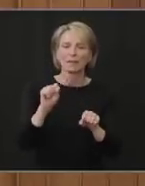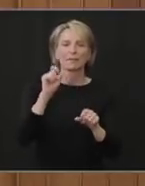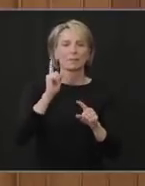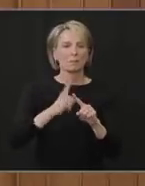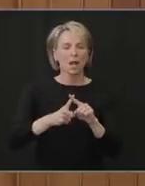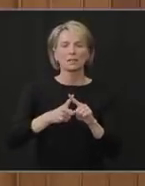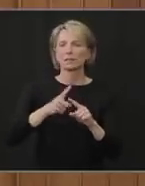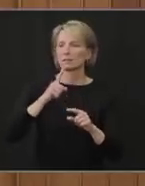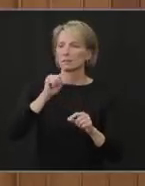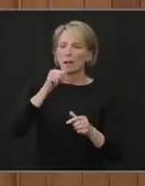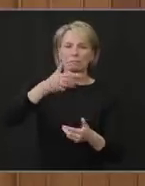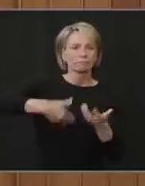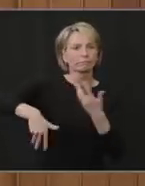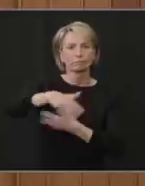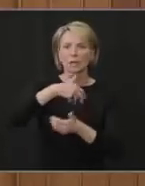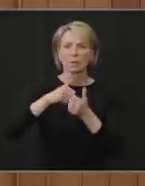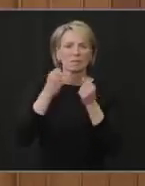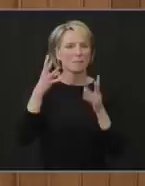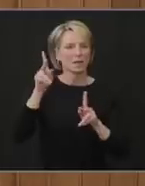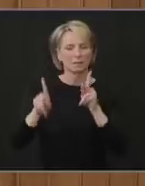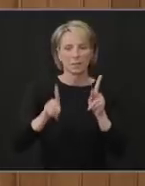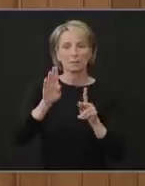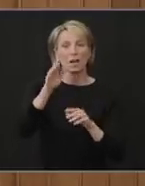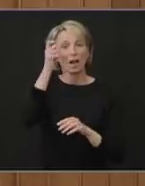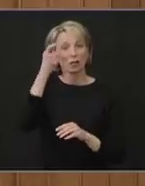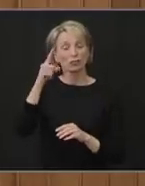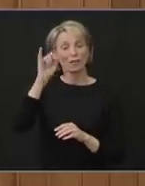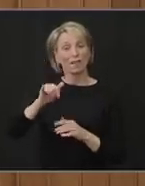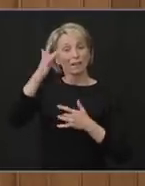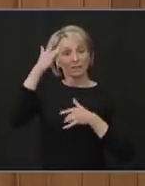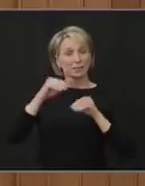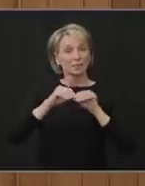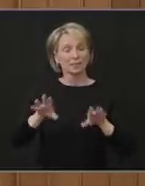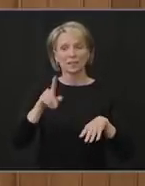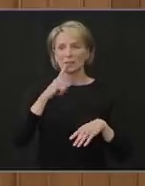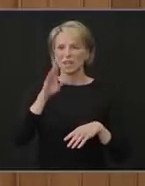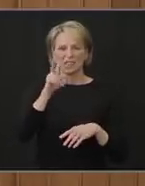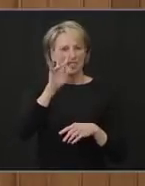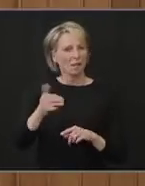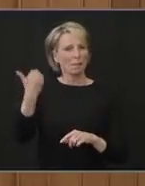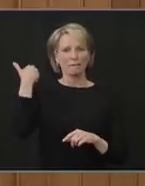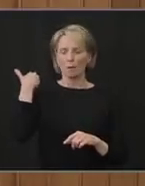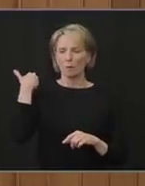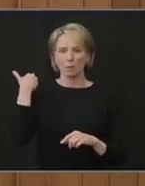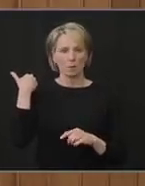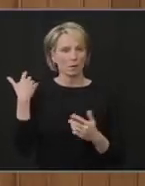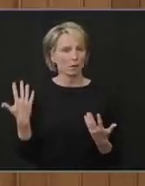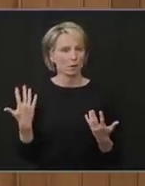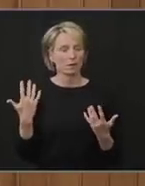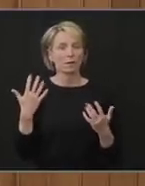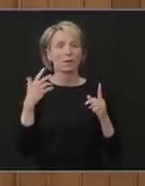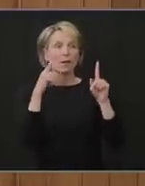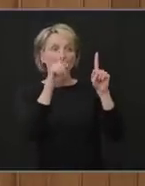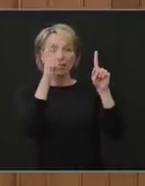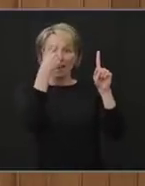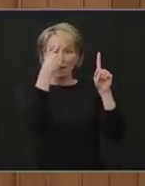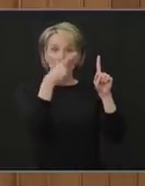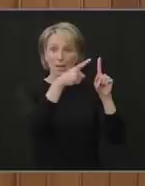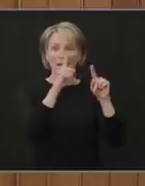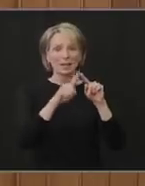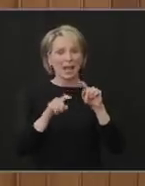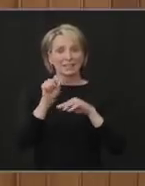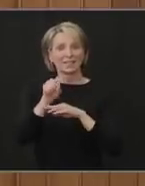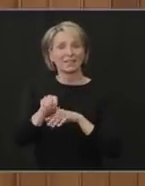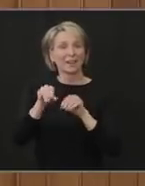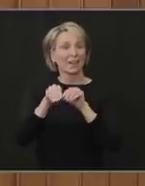small groups of no more than 5. This is a unique threat to the nation. It is a threat that government cannot defeat alone.